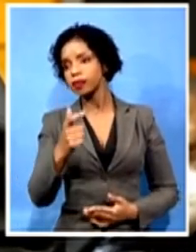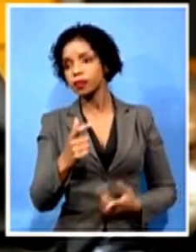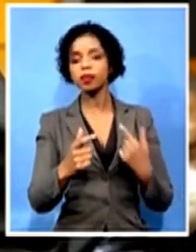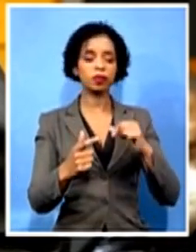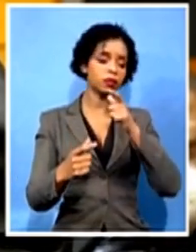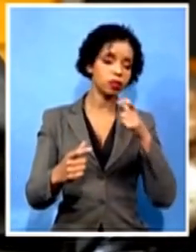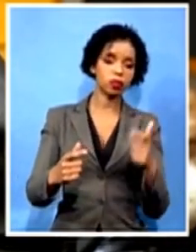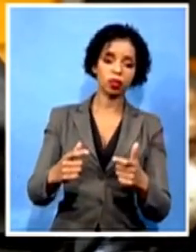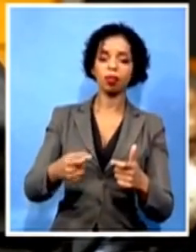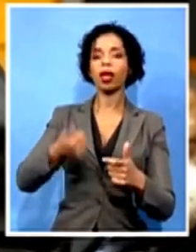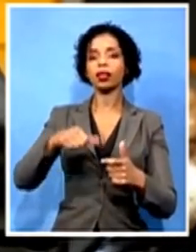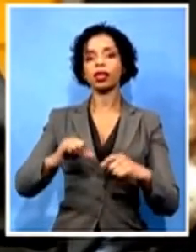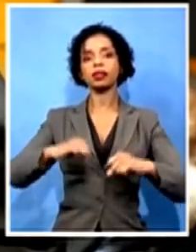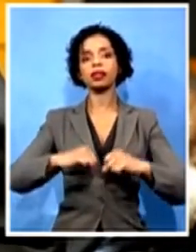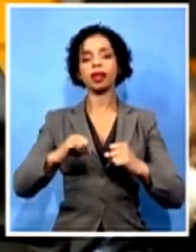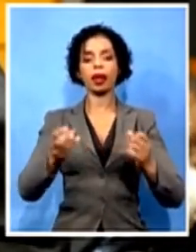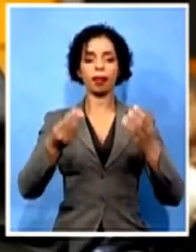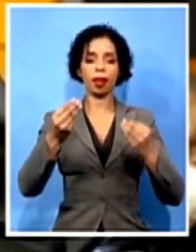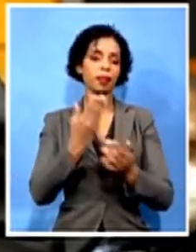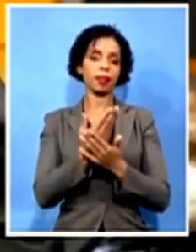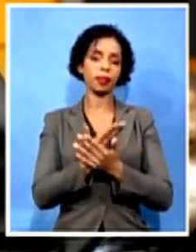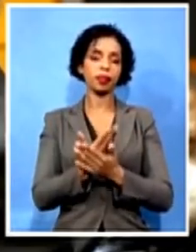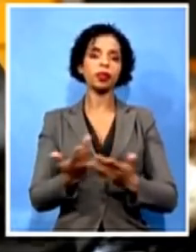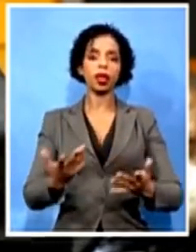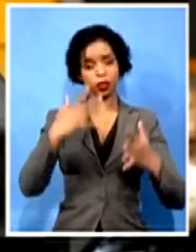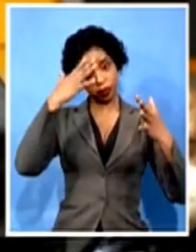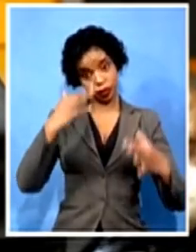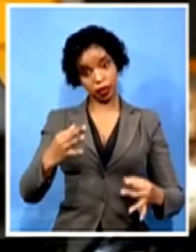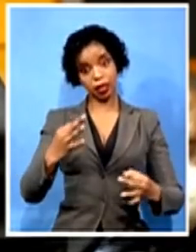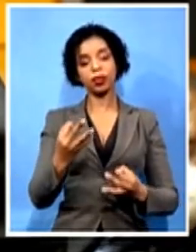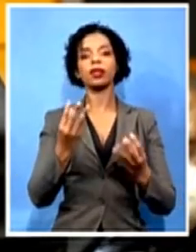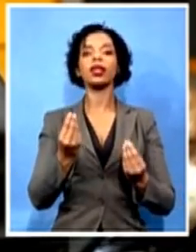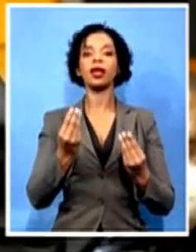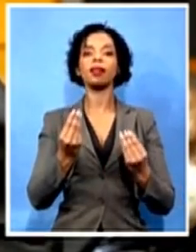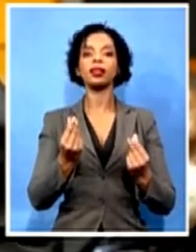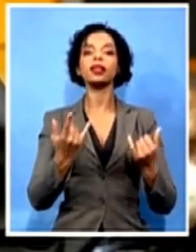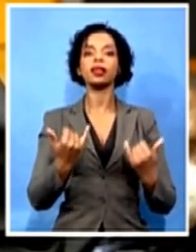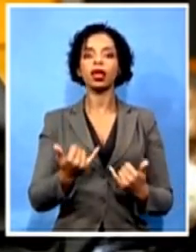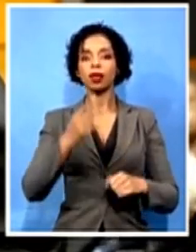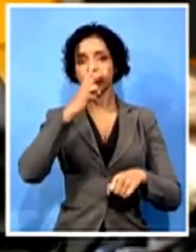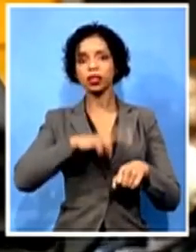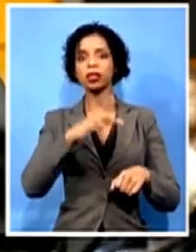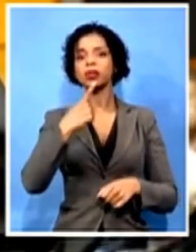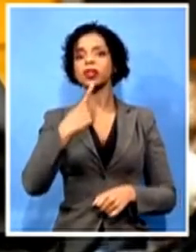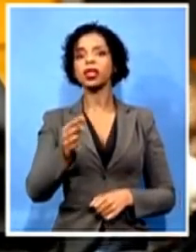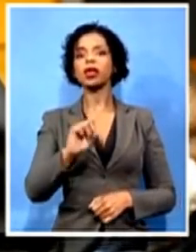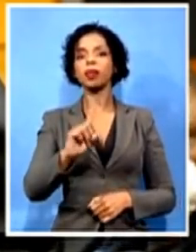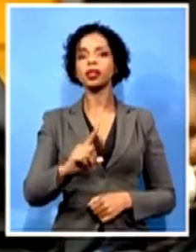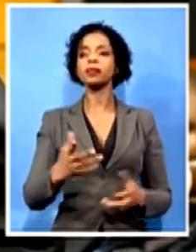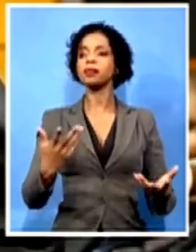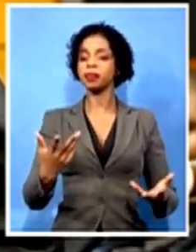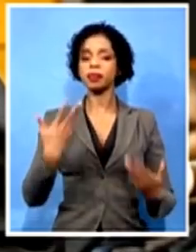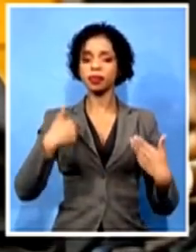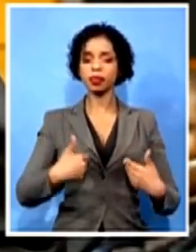magistrate decide on the amount. All you had to do was say, listen, oh, by the way, I'm opposing. And these are the reasons for opposing, so let's not even talk